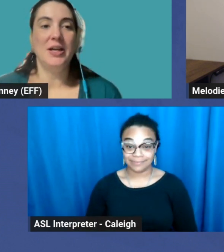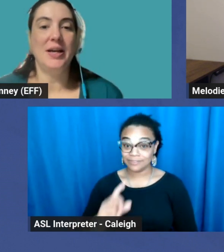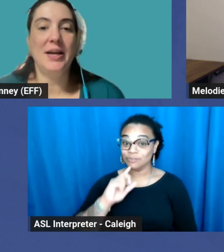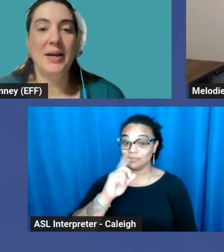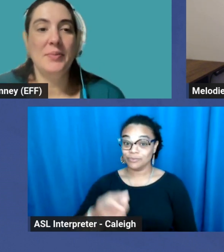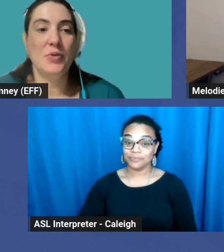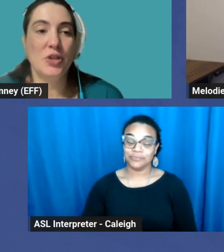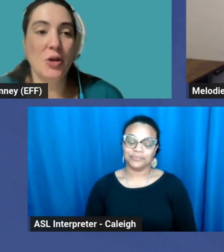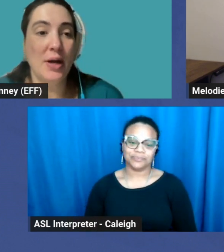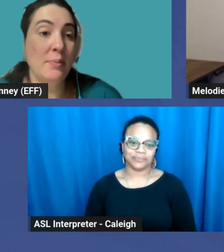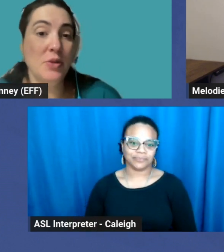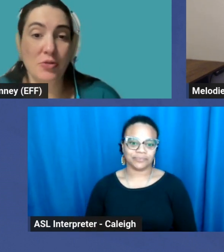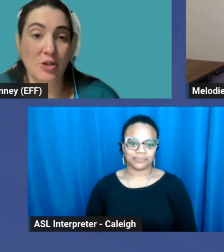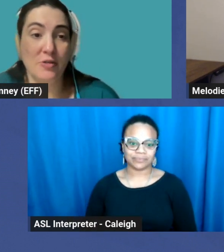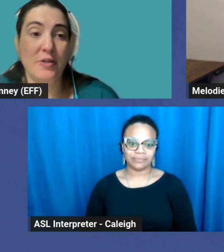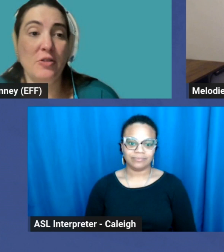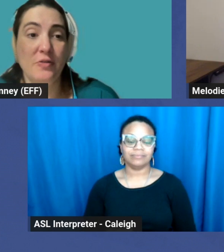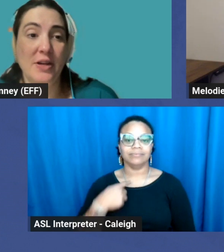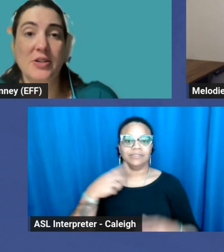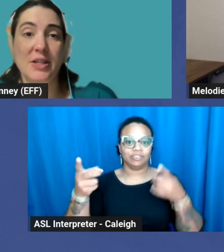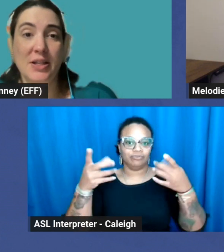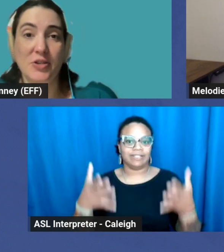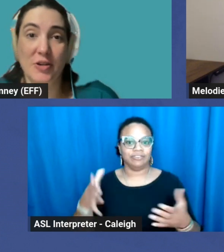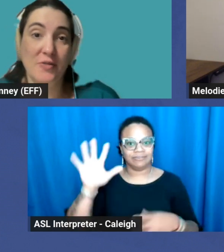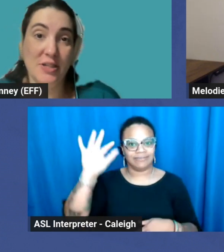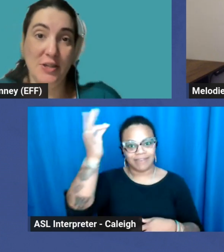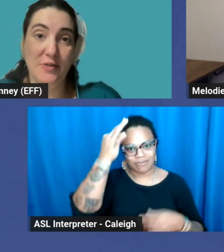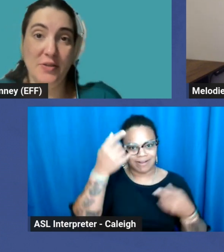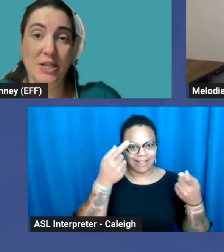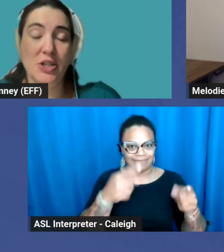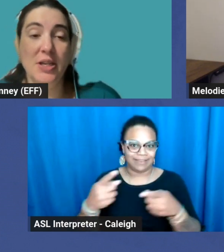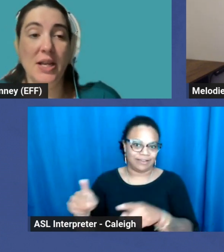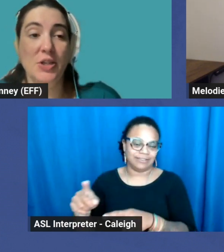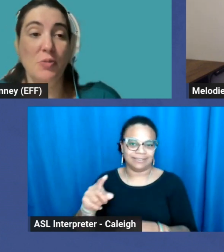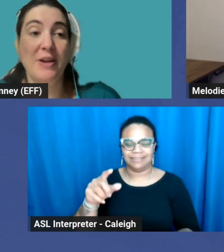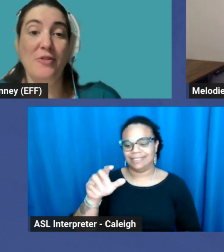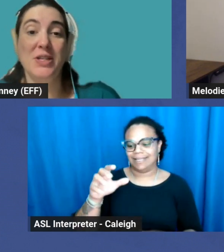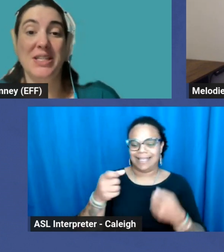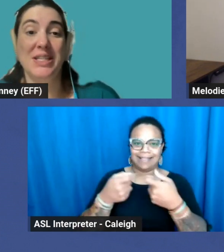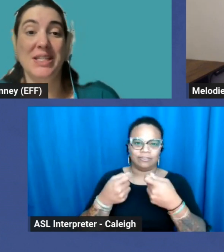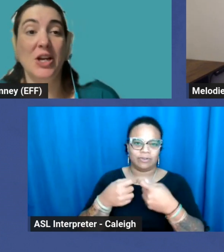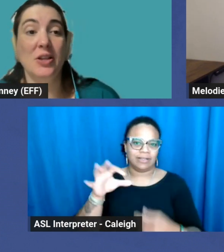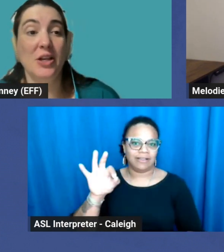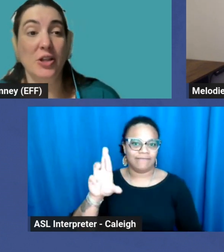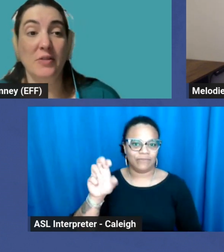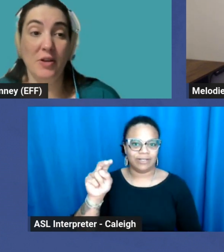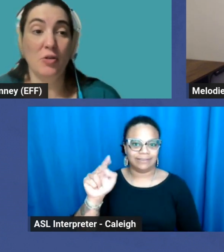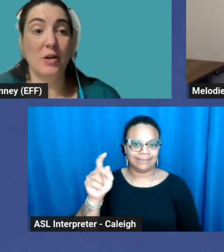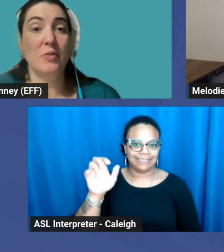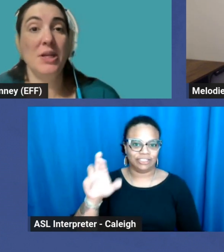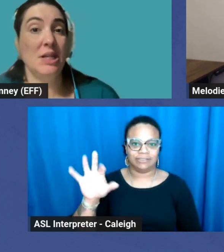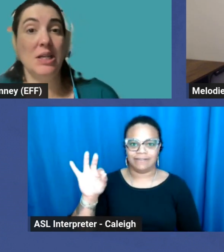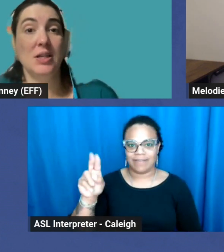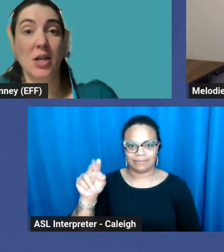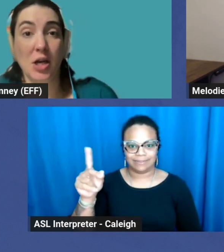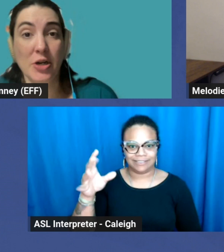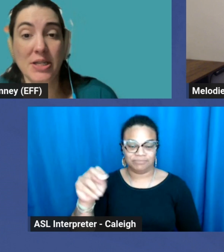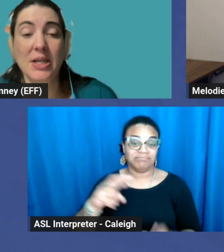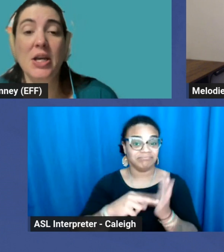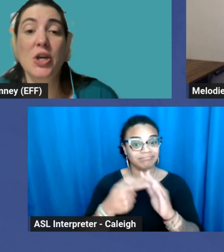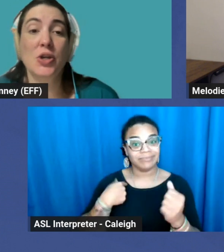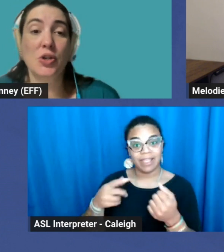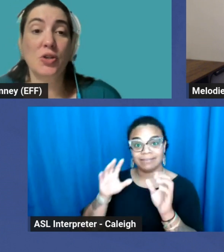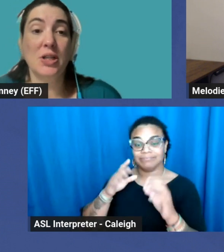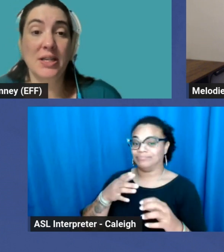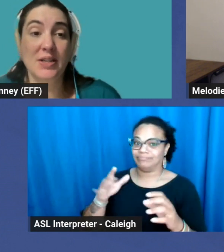Sure. So I'm the Director of Federal Affairs at the Electronic Frontier Foundation. And so my focus is entirely on the federal government and